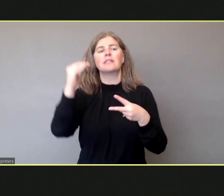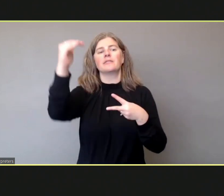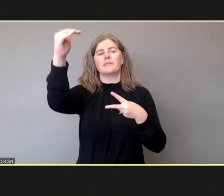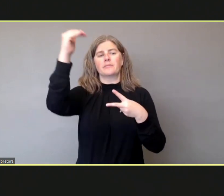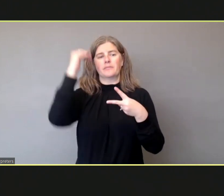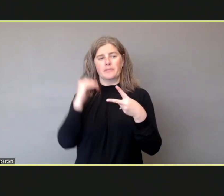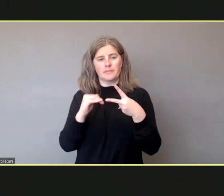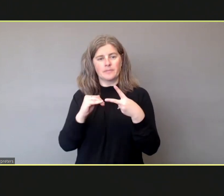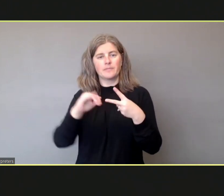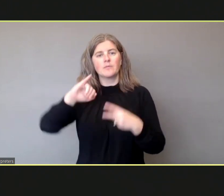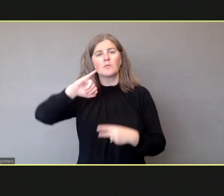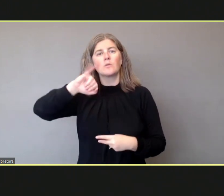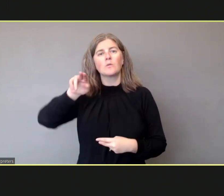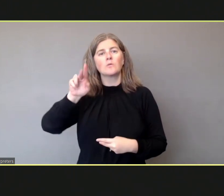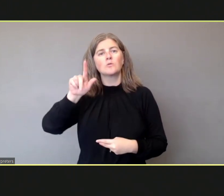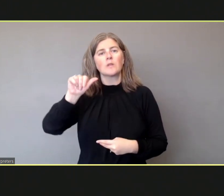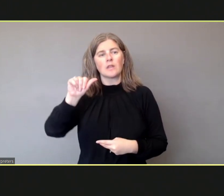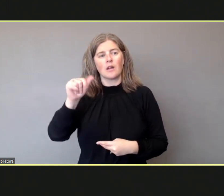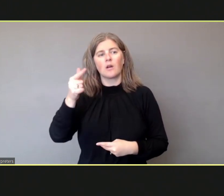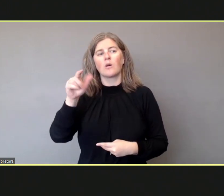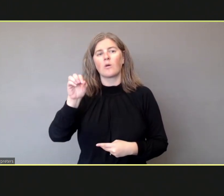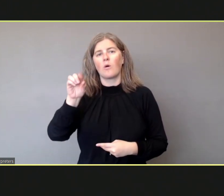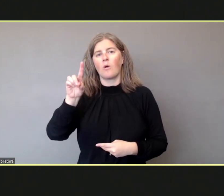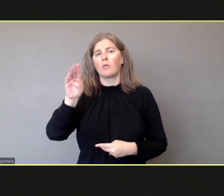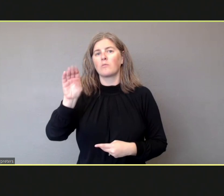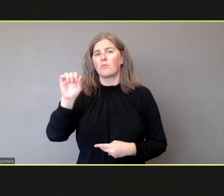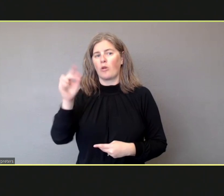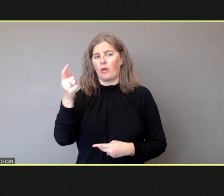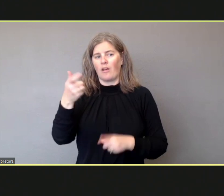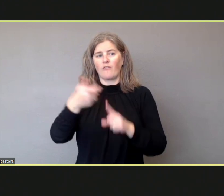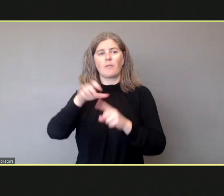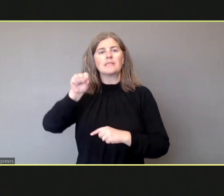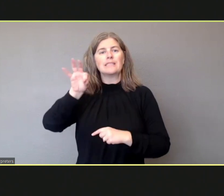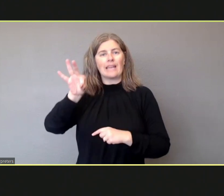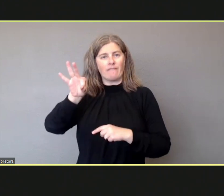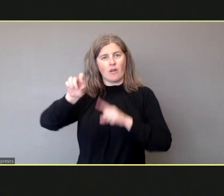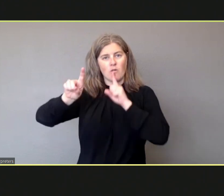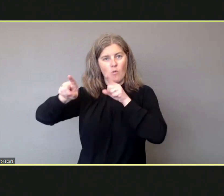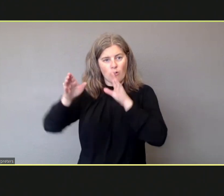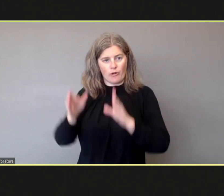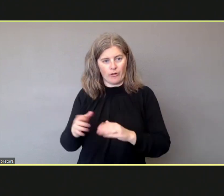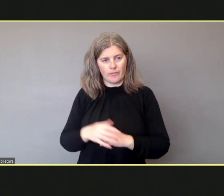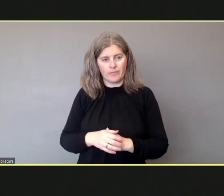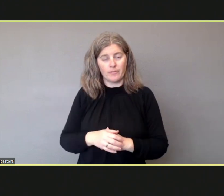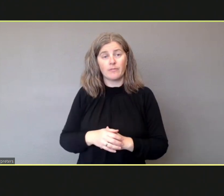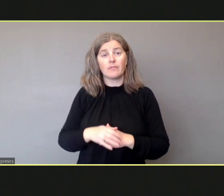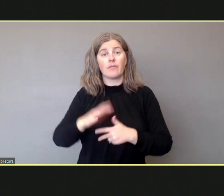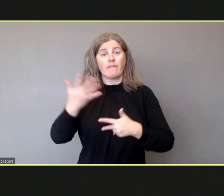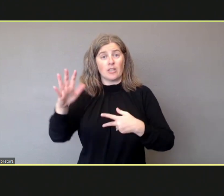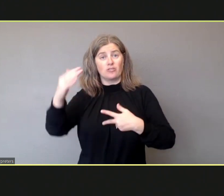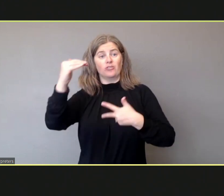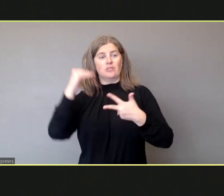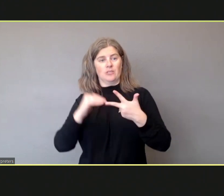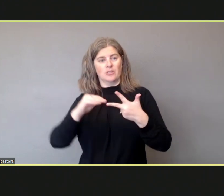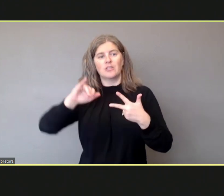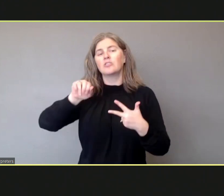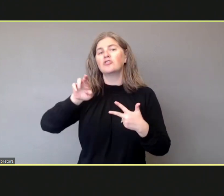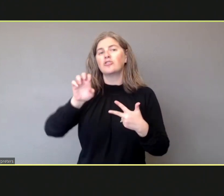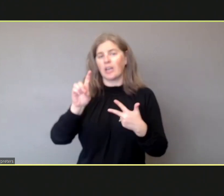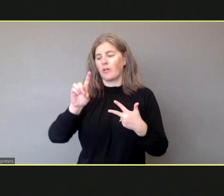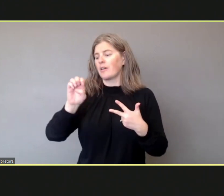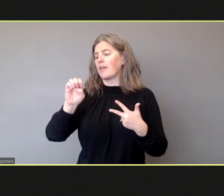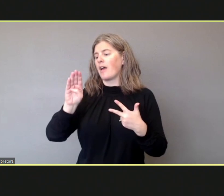to Julia Goldberg from the Santa Fe Reporter. After Julia, we'll have Jared from